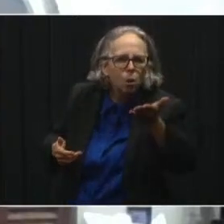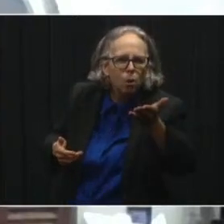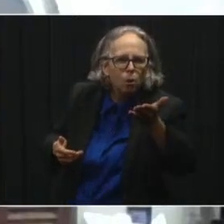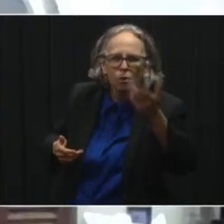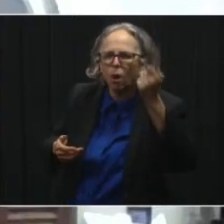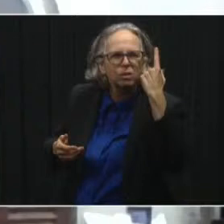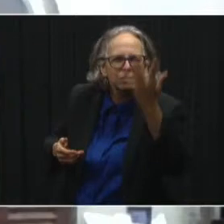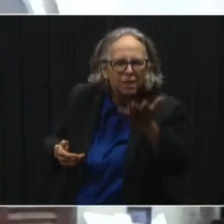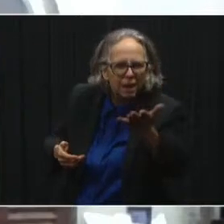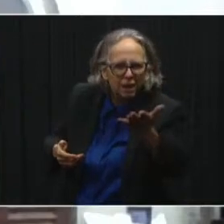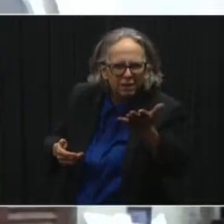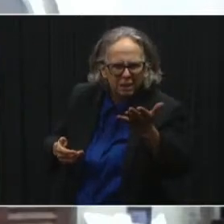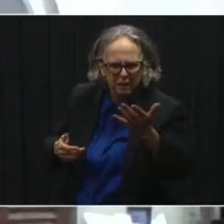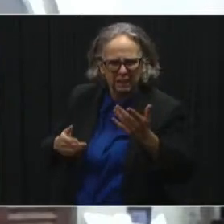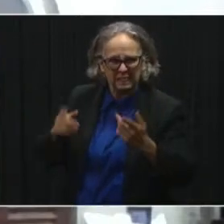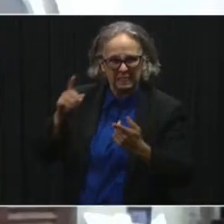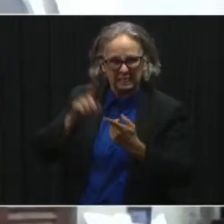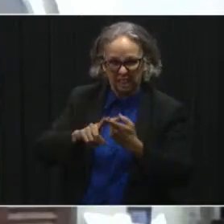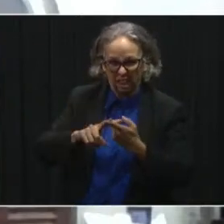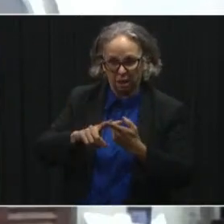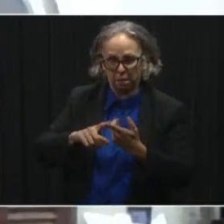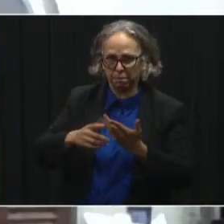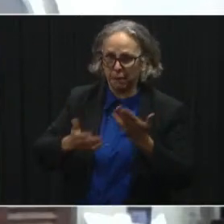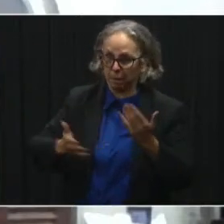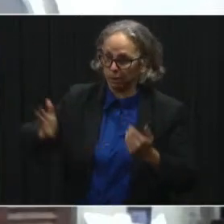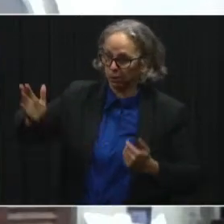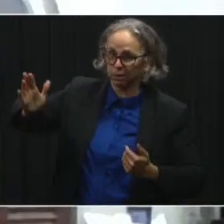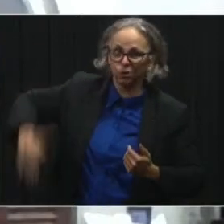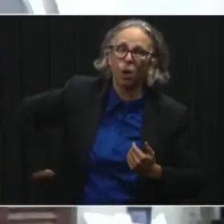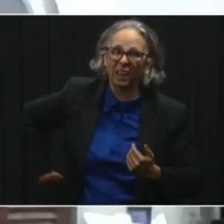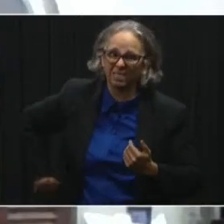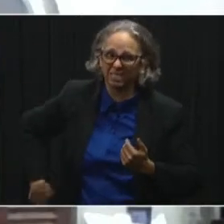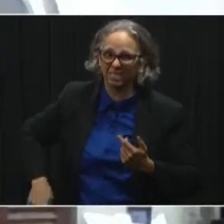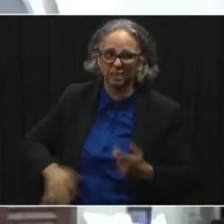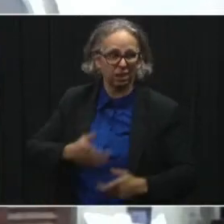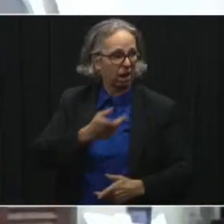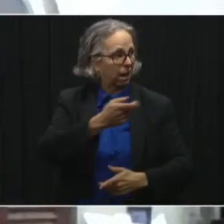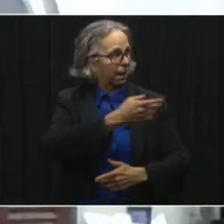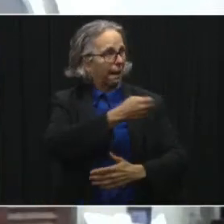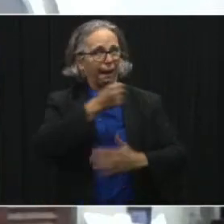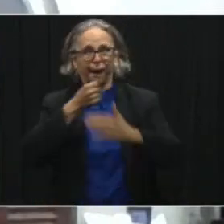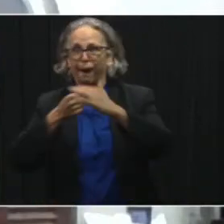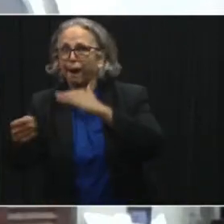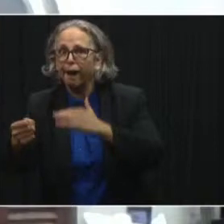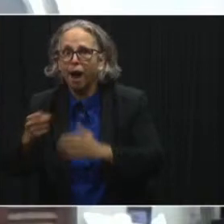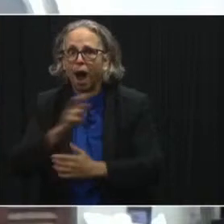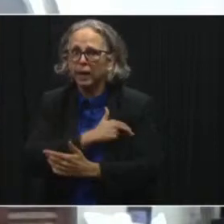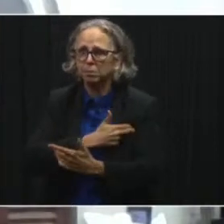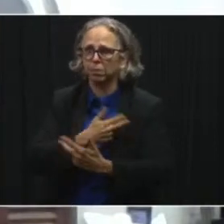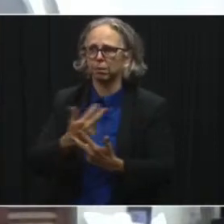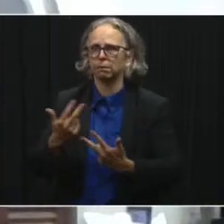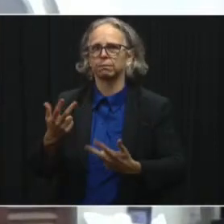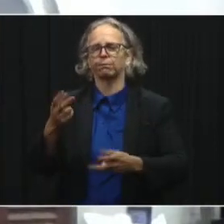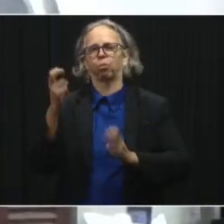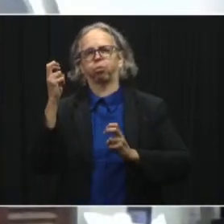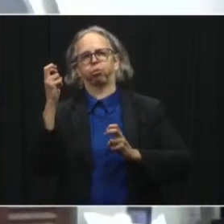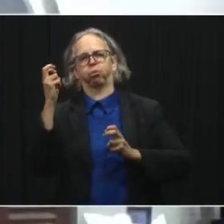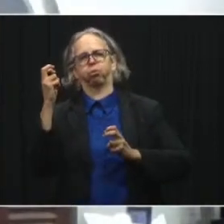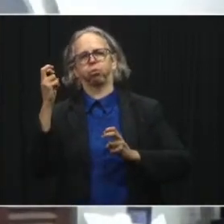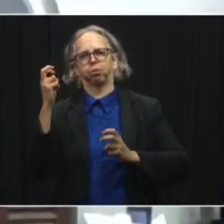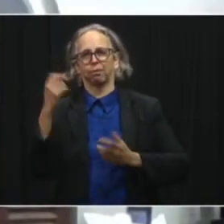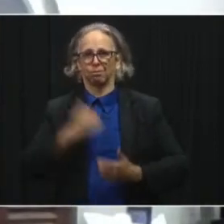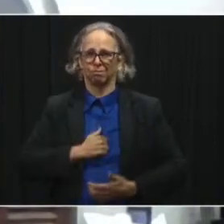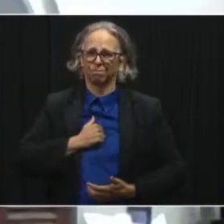too late. They're in those shoes. They're in that bed. They're making that decision. So that's